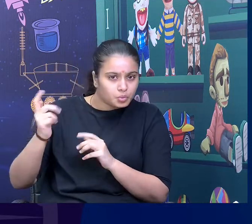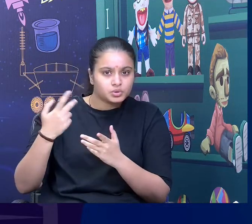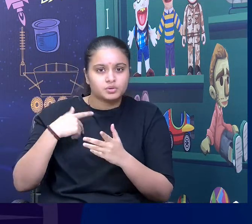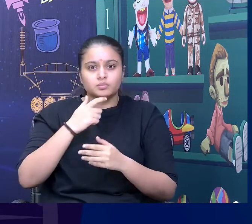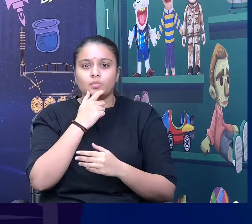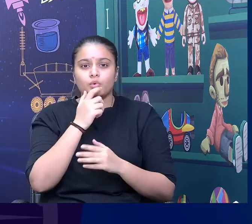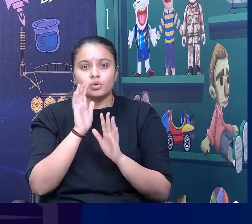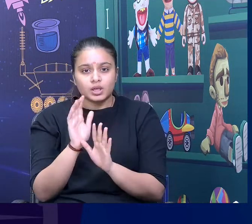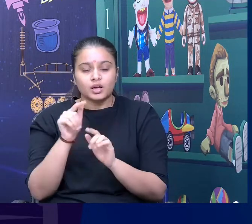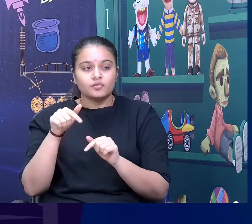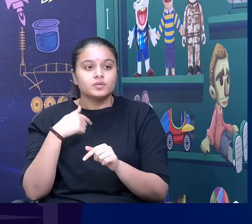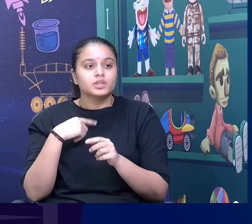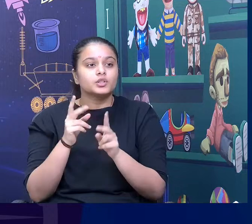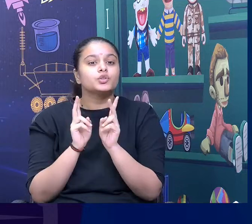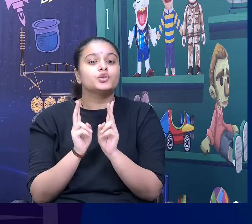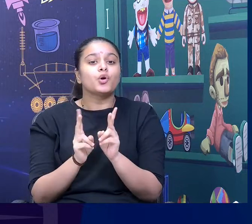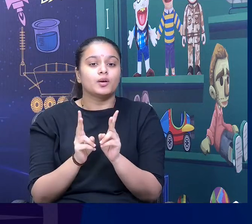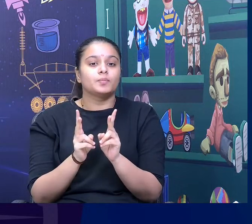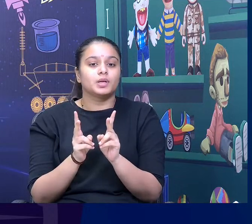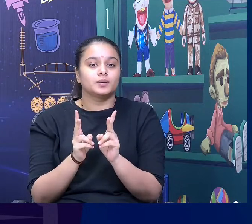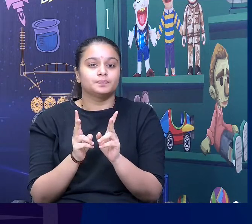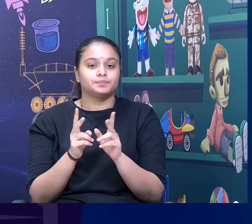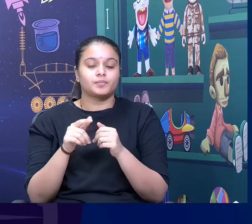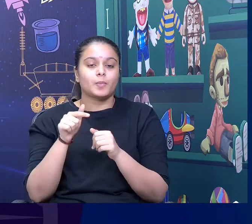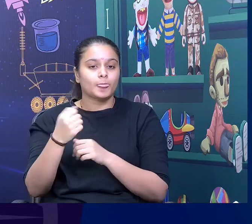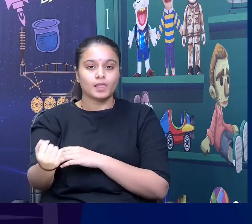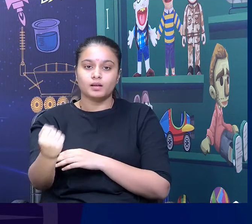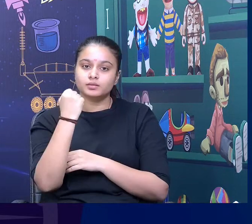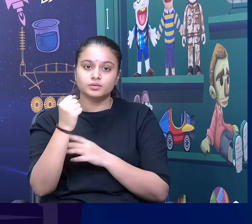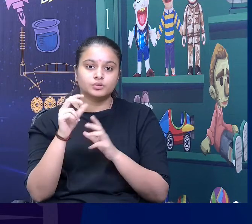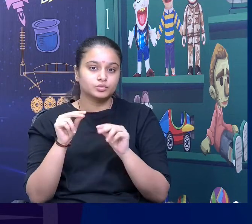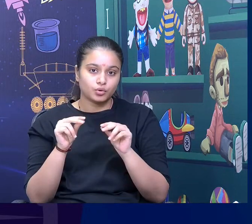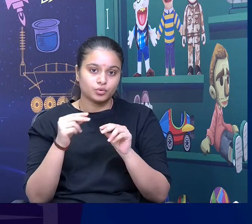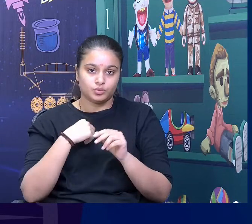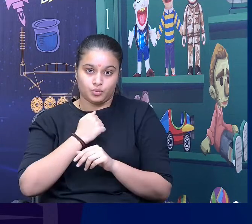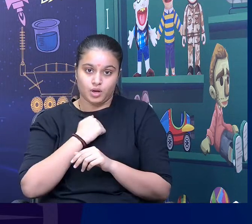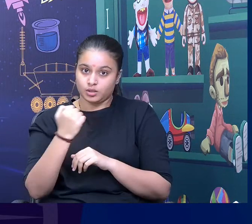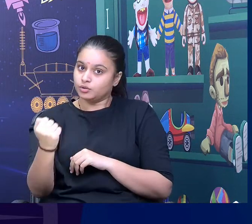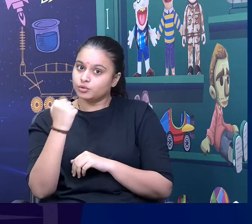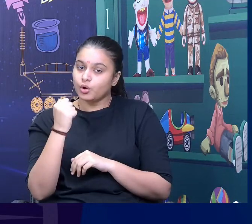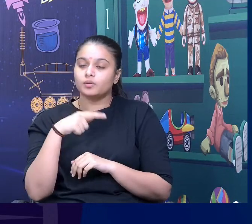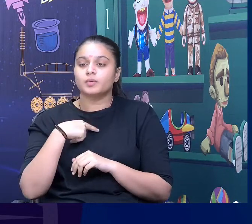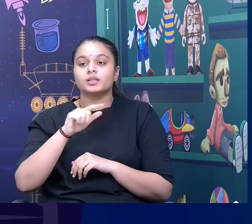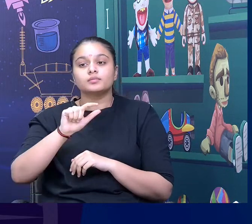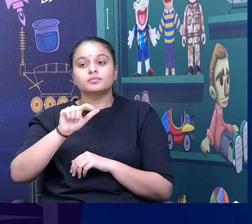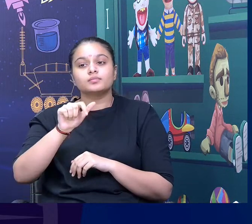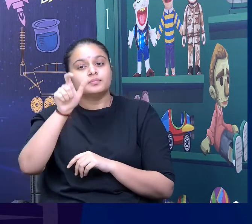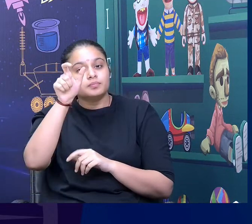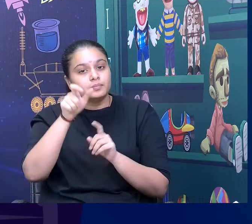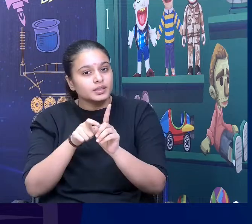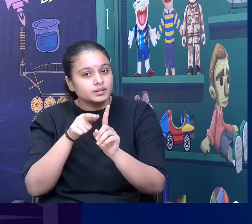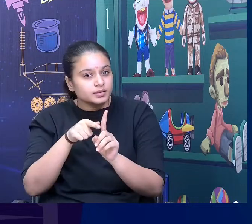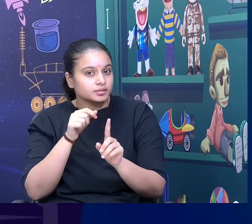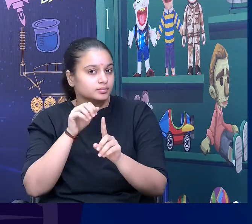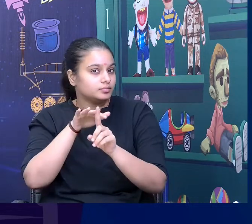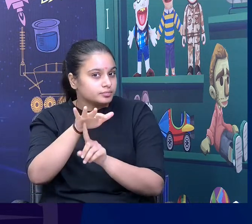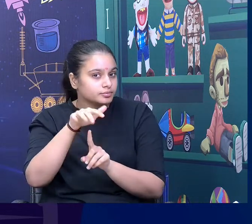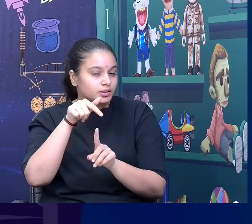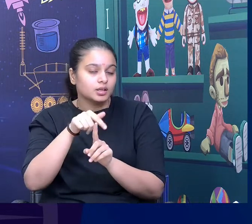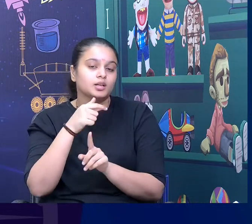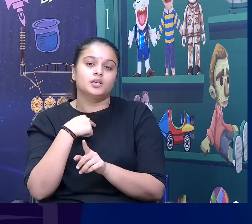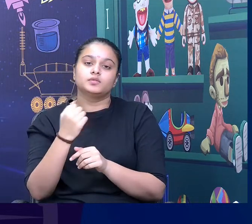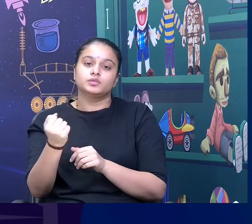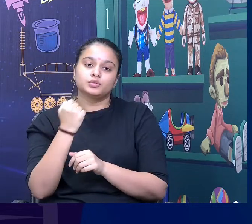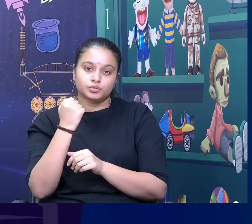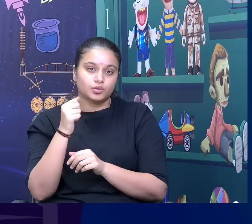we consider normal, okay, so they are not as strong as our bones, so they are weaker, and the growth is also